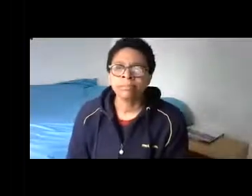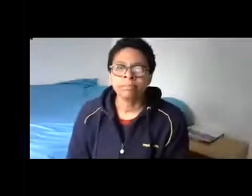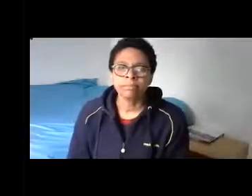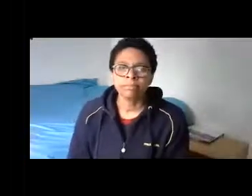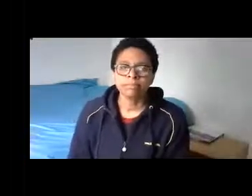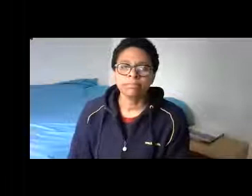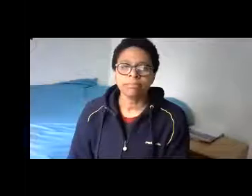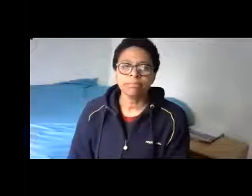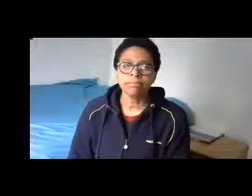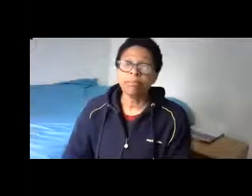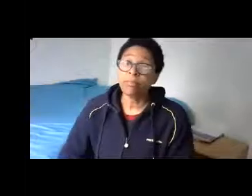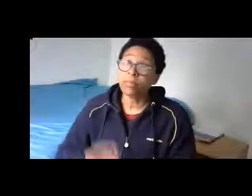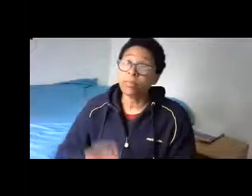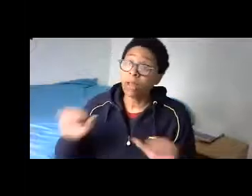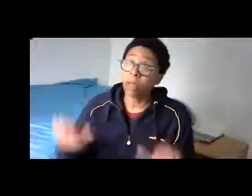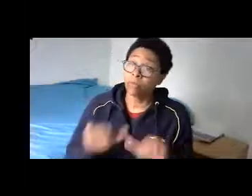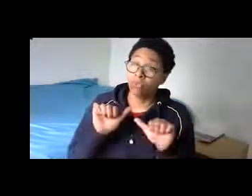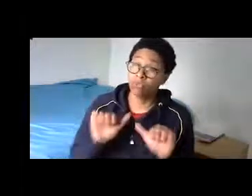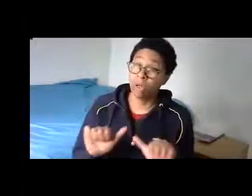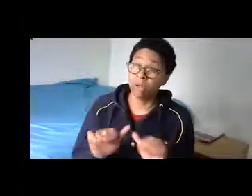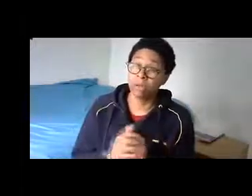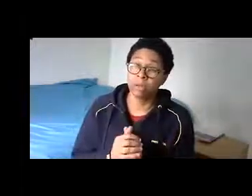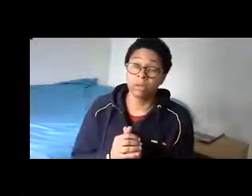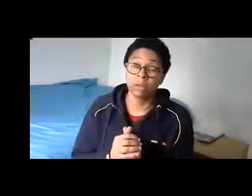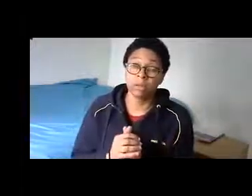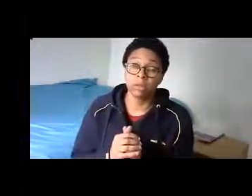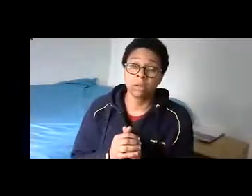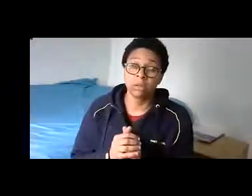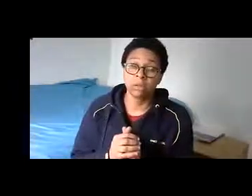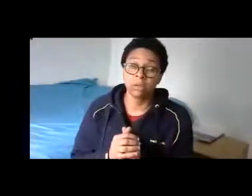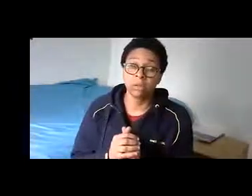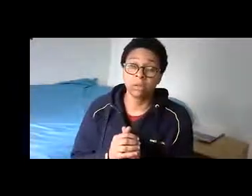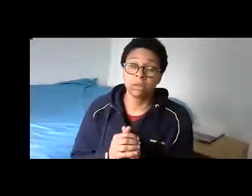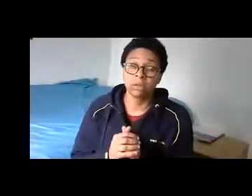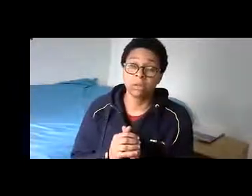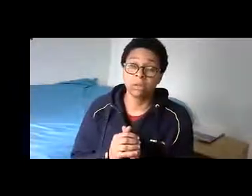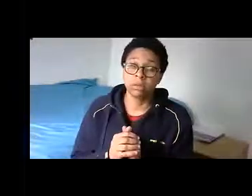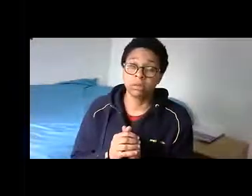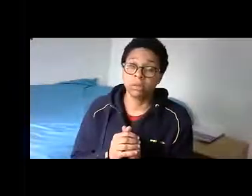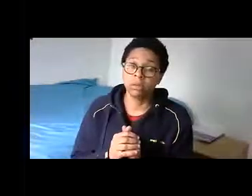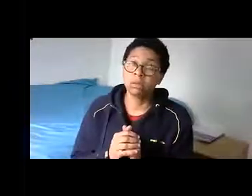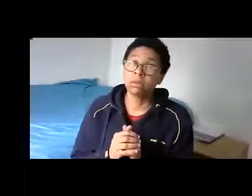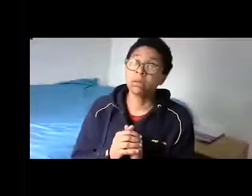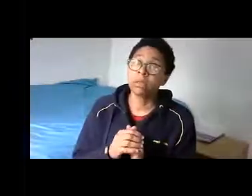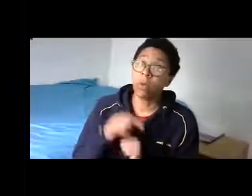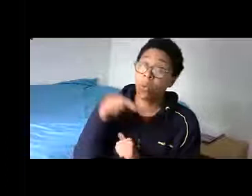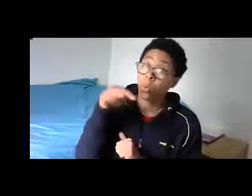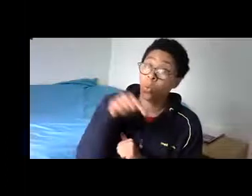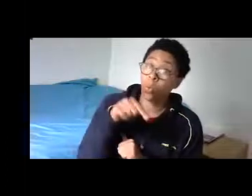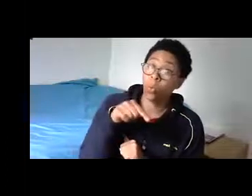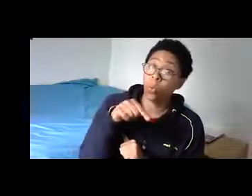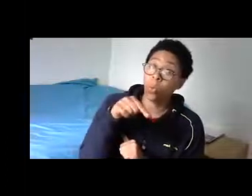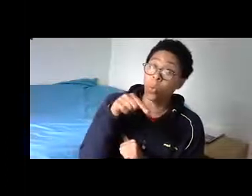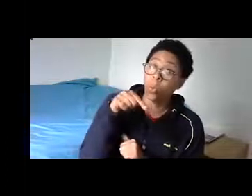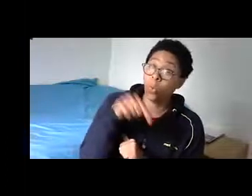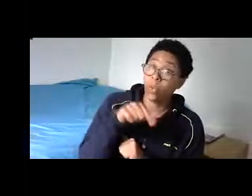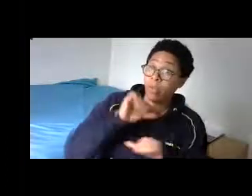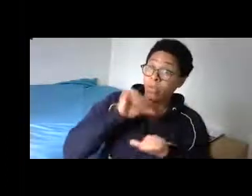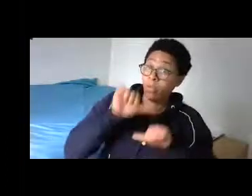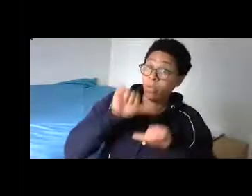Okay, so with the CARE Act process, there are